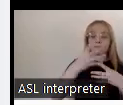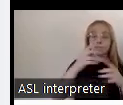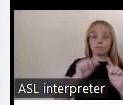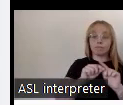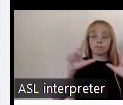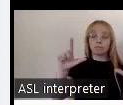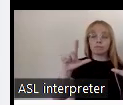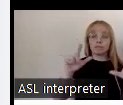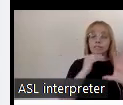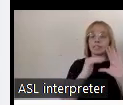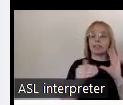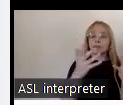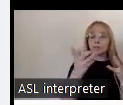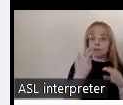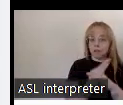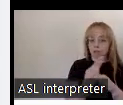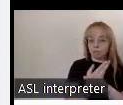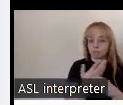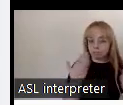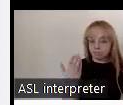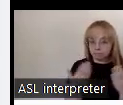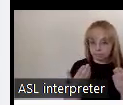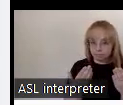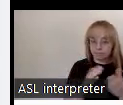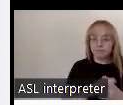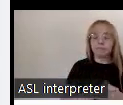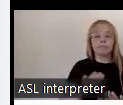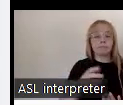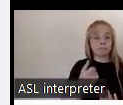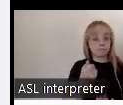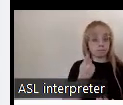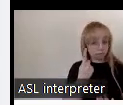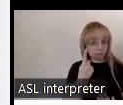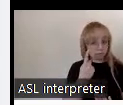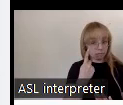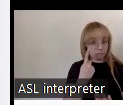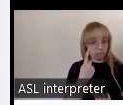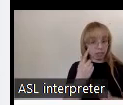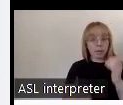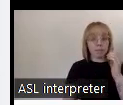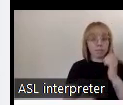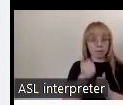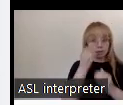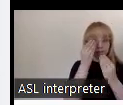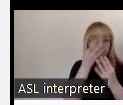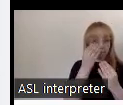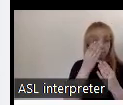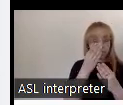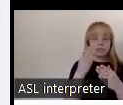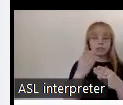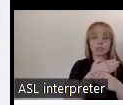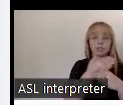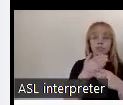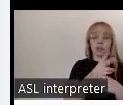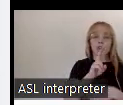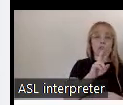you want to use. Please note that most information is shared vault to